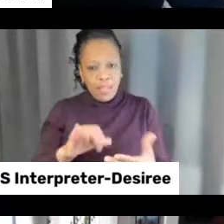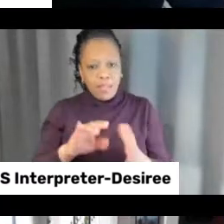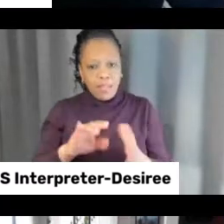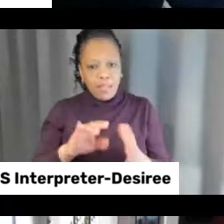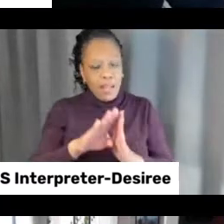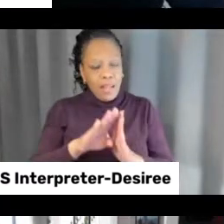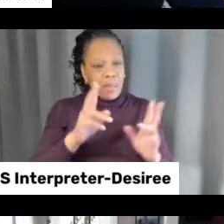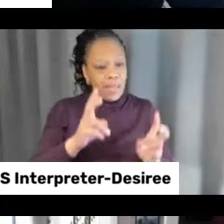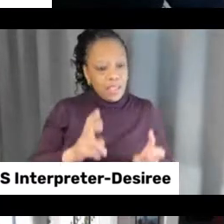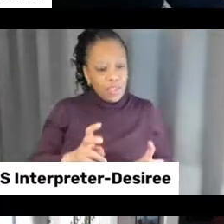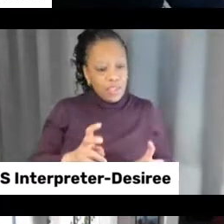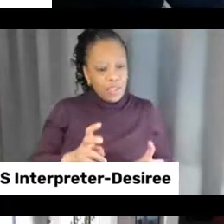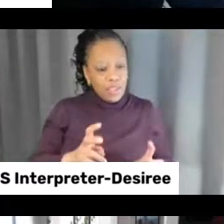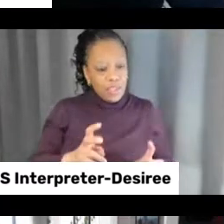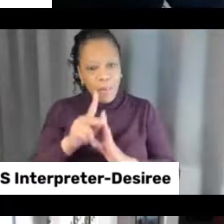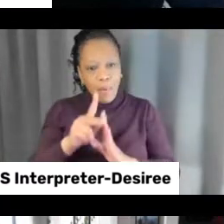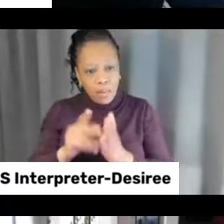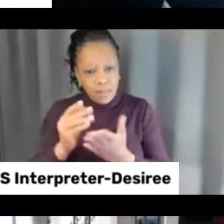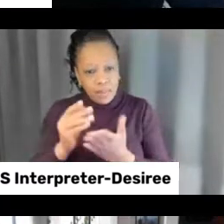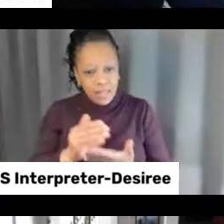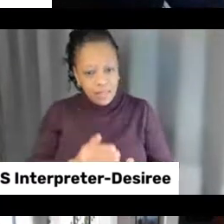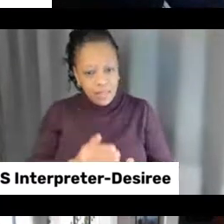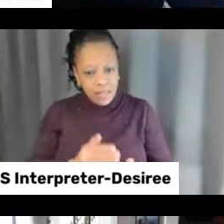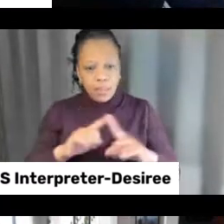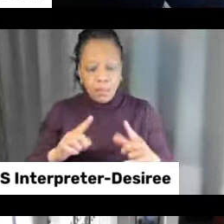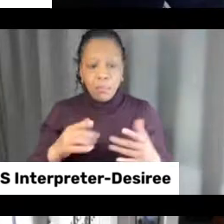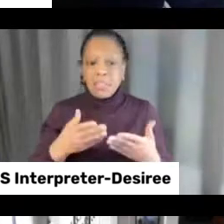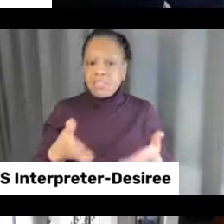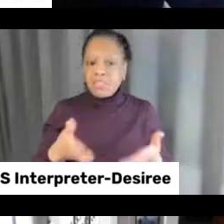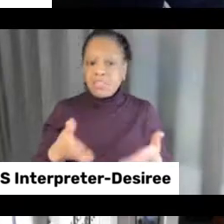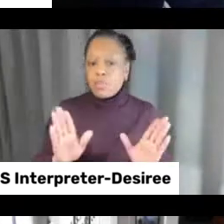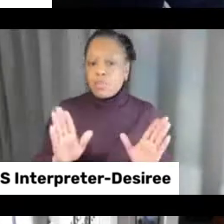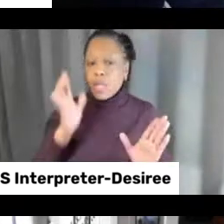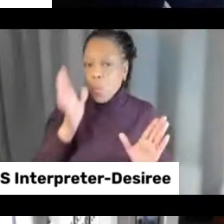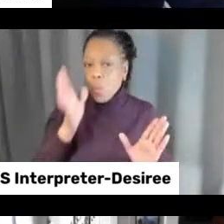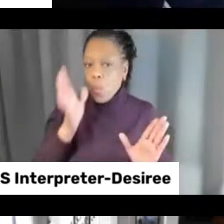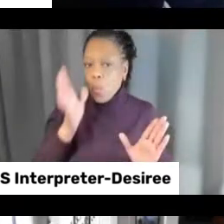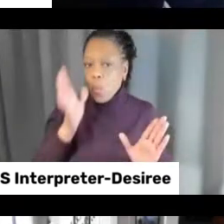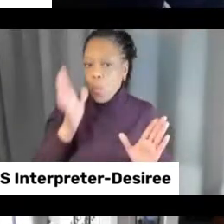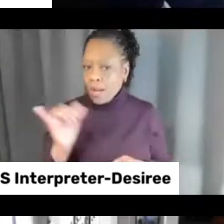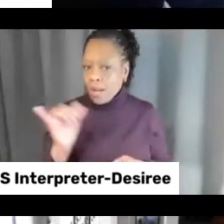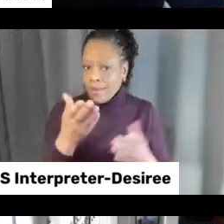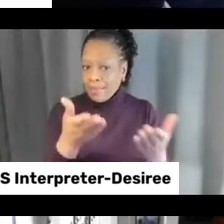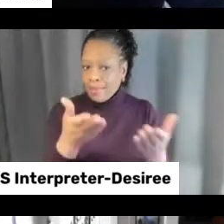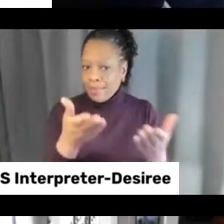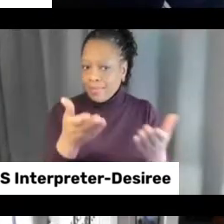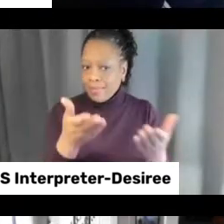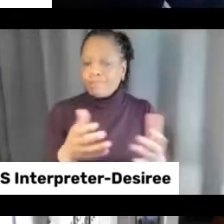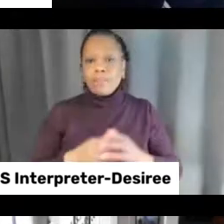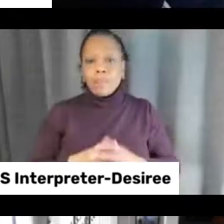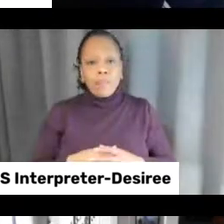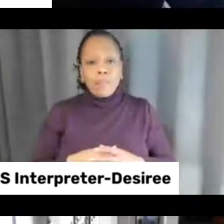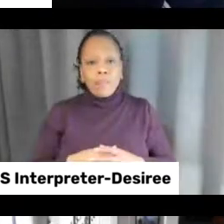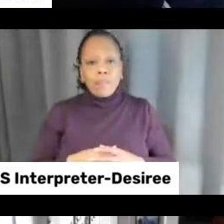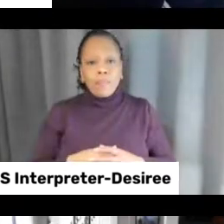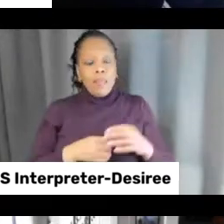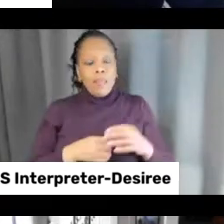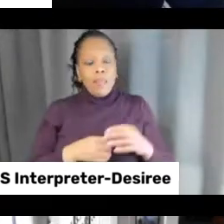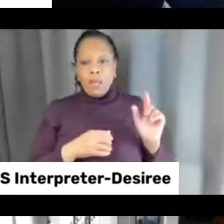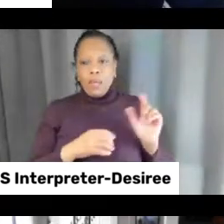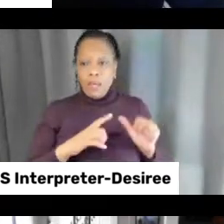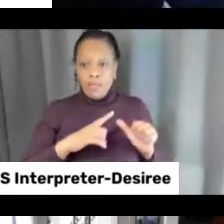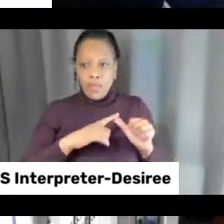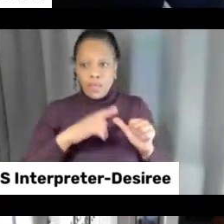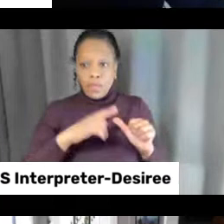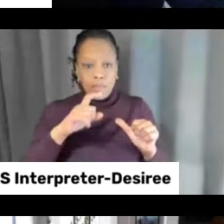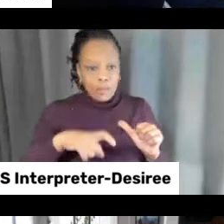developing the policy agenda, but this is typically what our Farm Bill agenda is going to look like. So first, we need to have